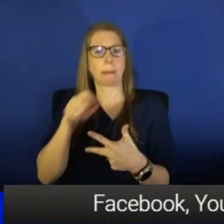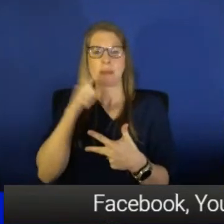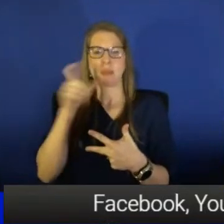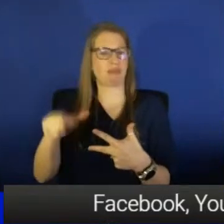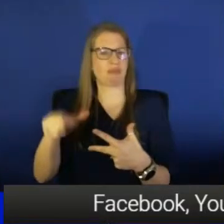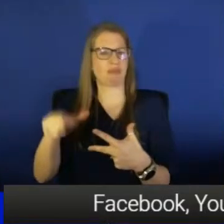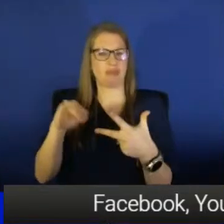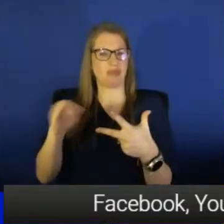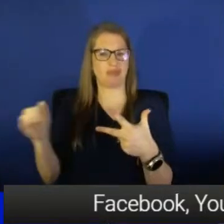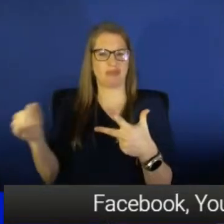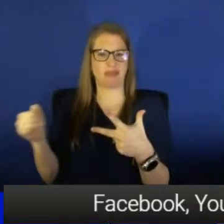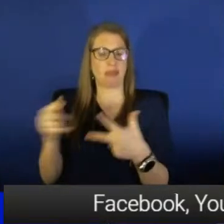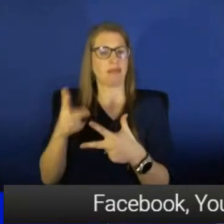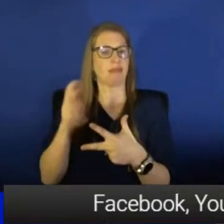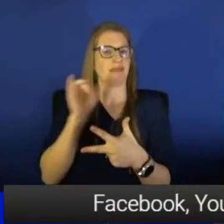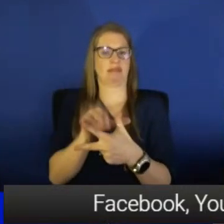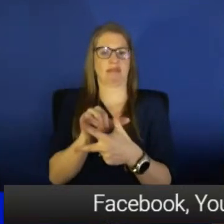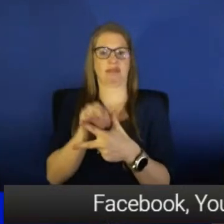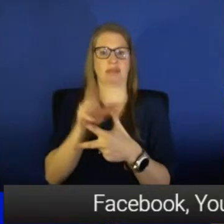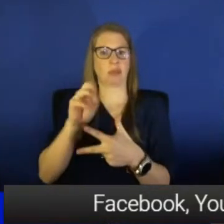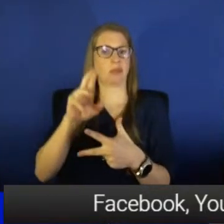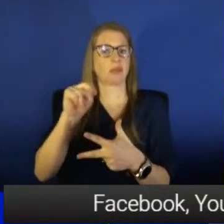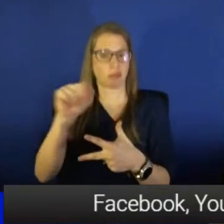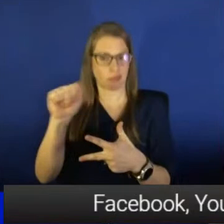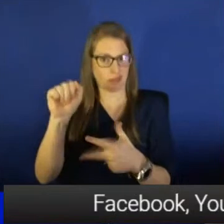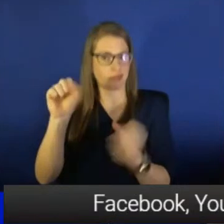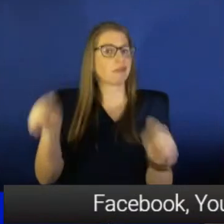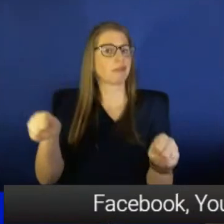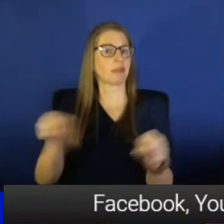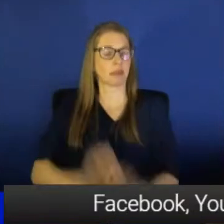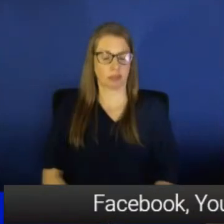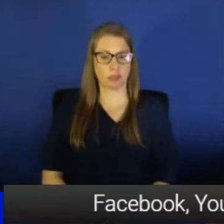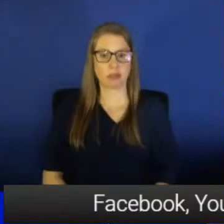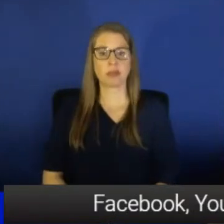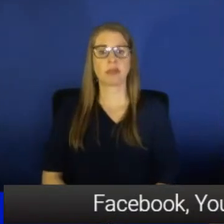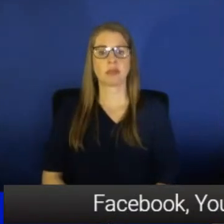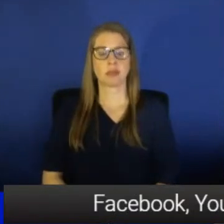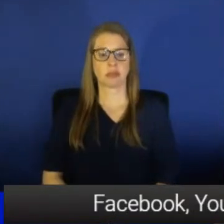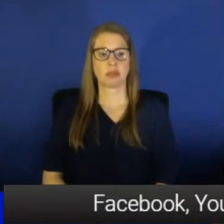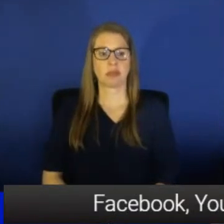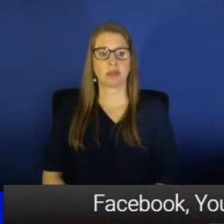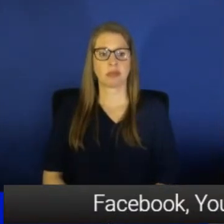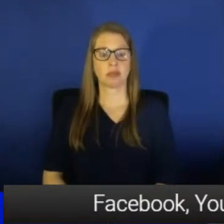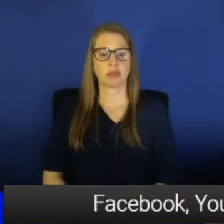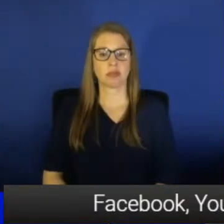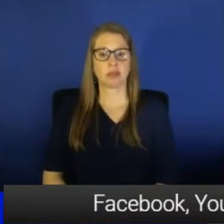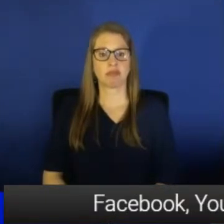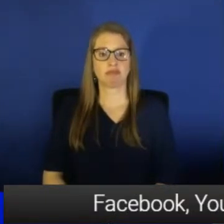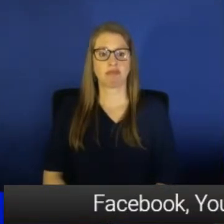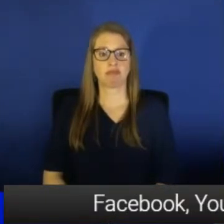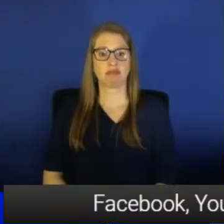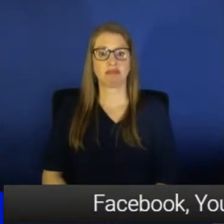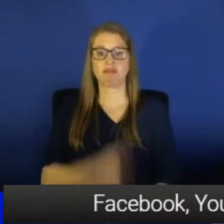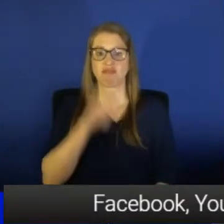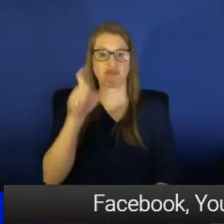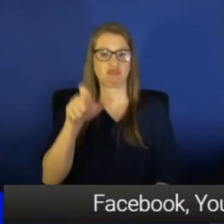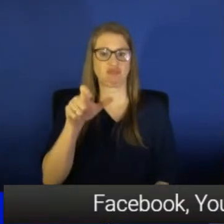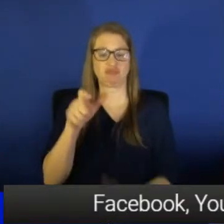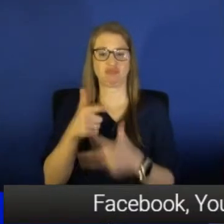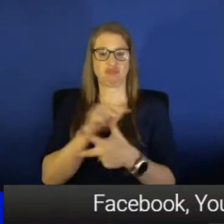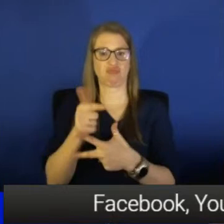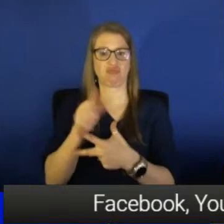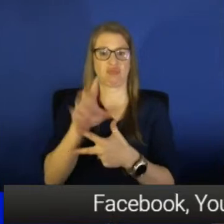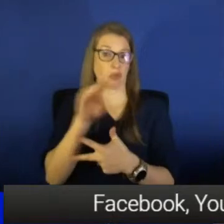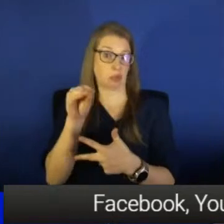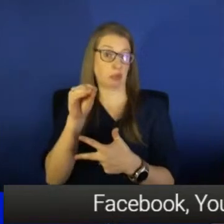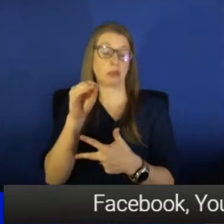stick with those mRNA with the mRNA platform, and you don't necessarily need to switch companies either. You are able to if they don't